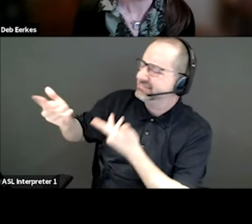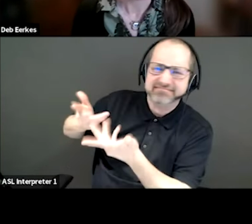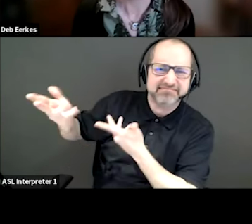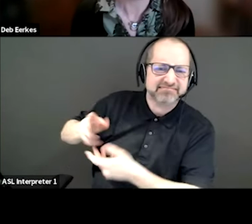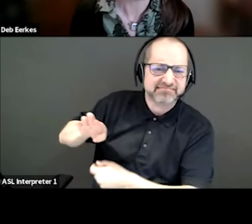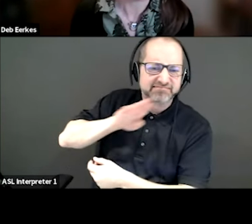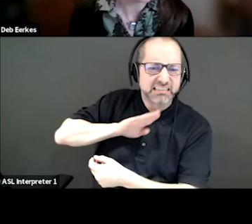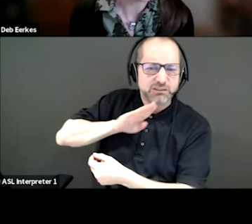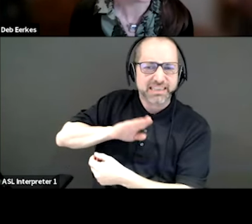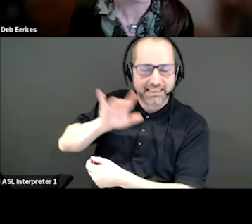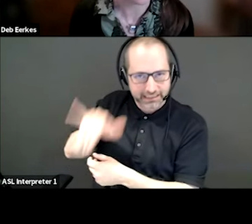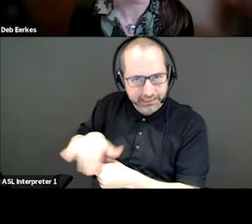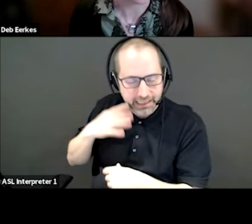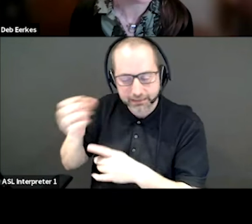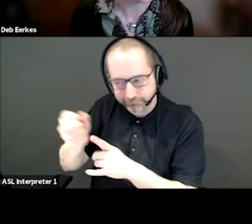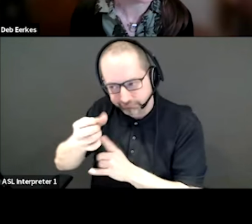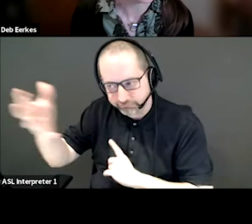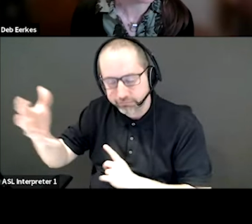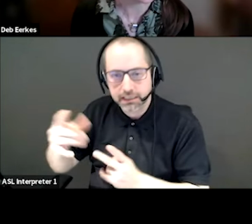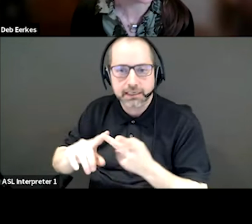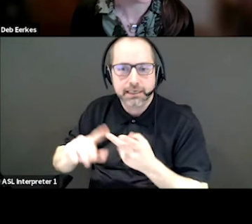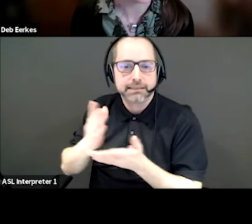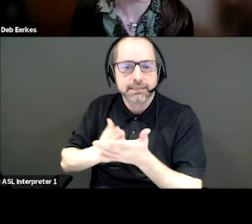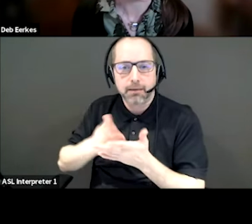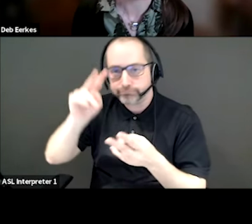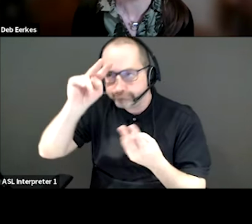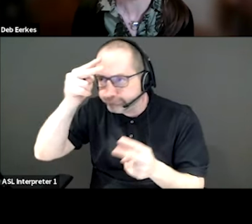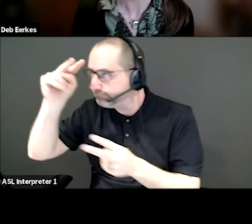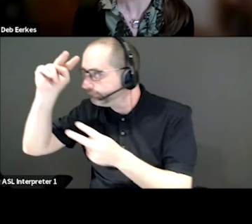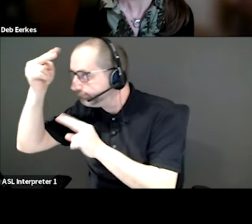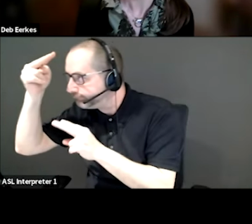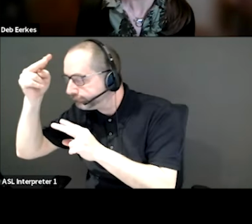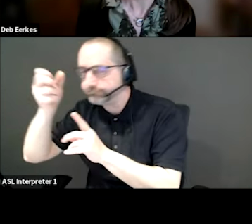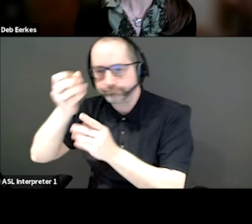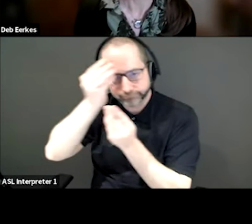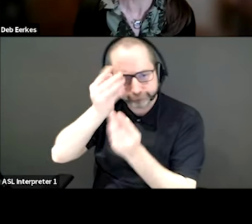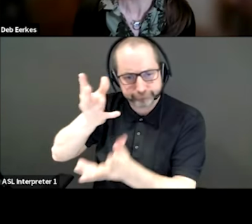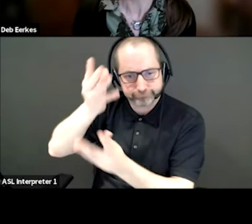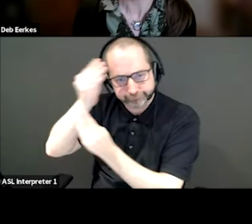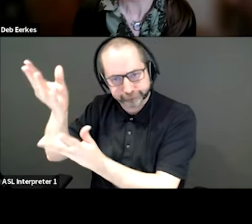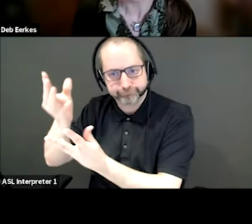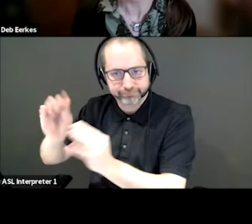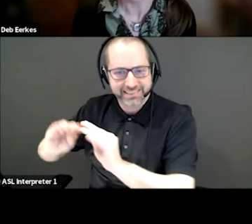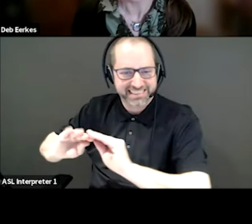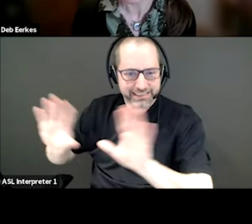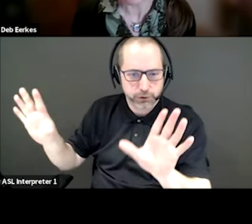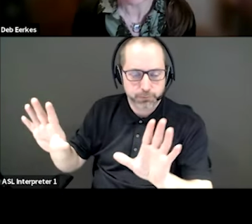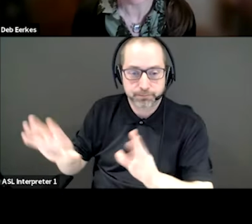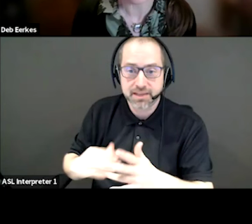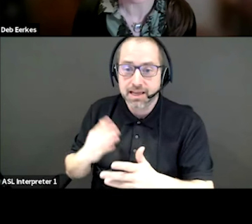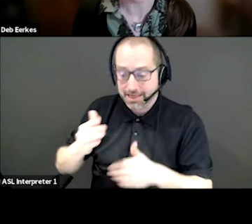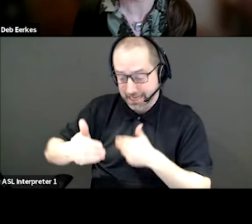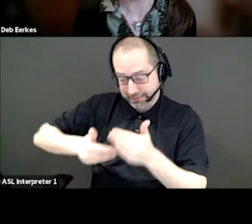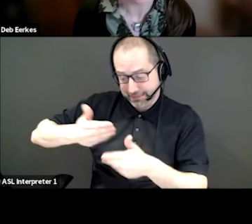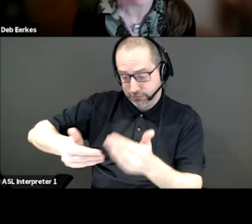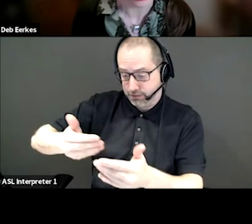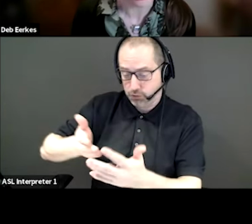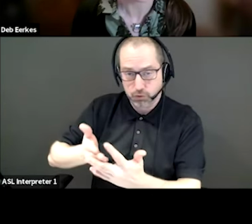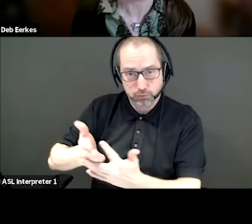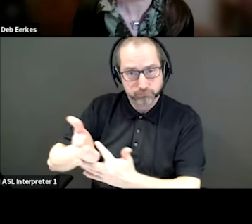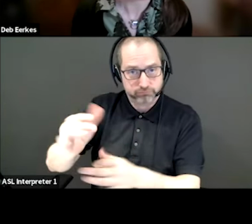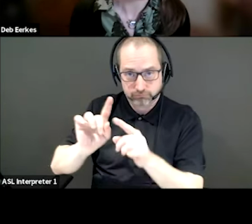violence and to dispel some common myths or misunderstandings. The series will continue through to the end of the project, but